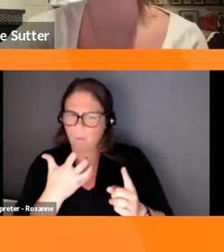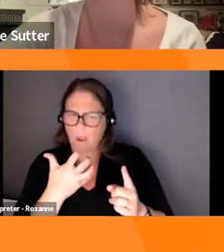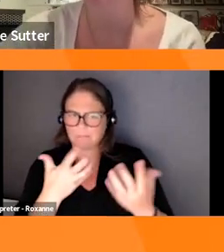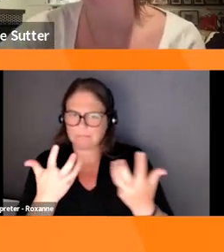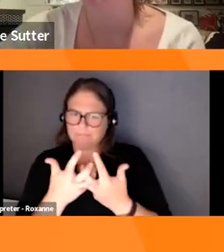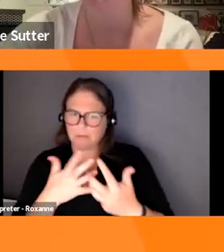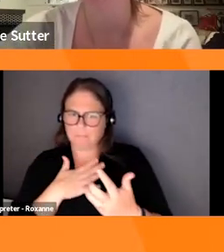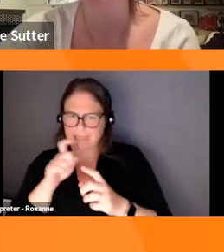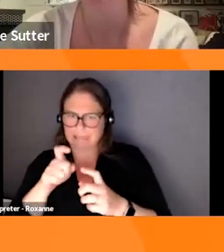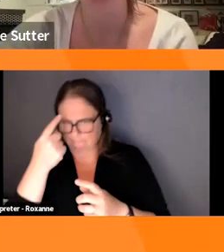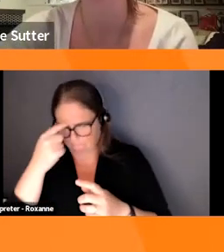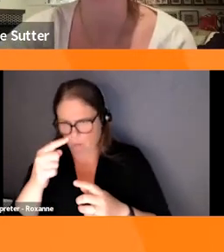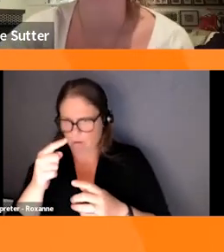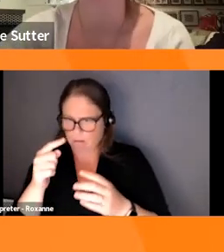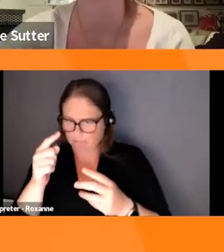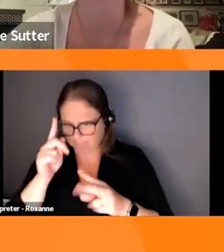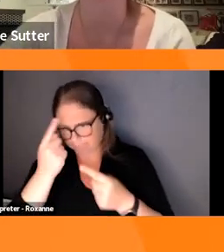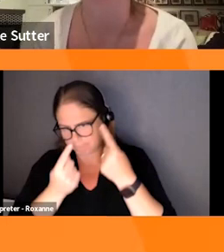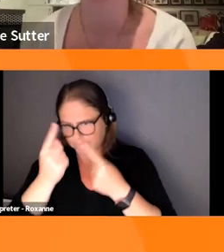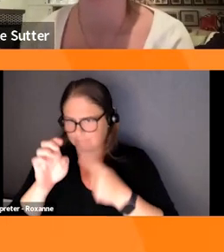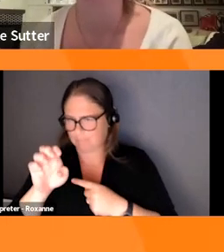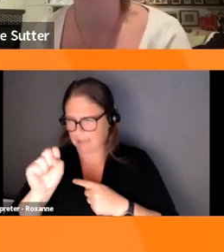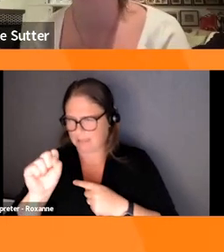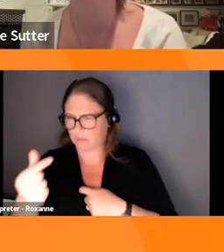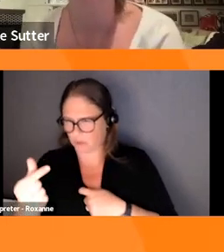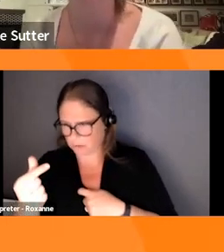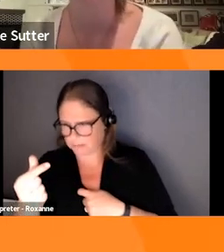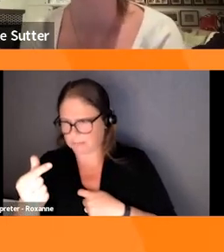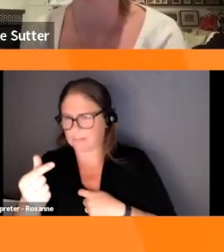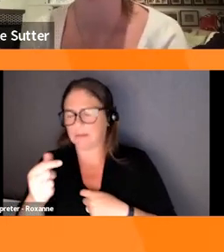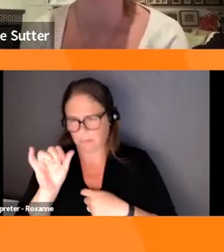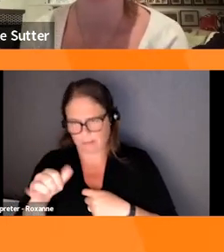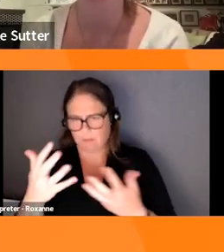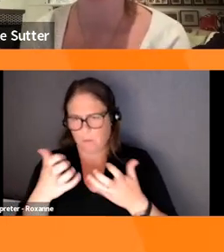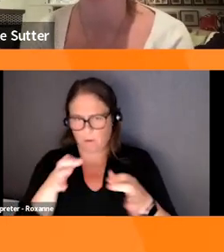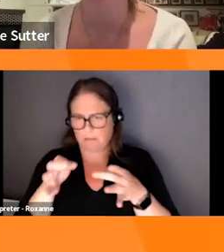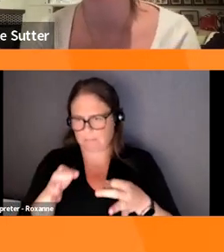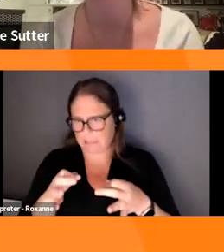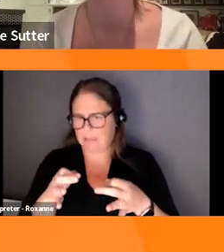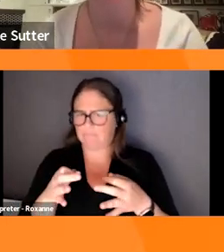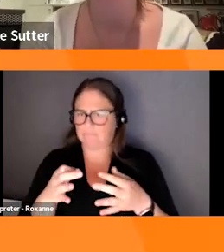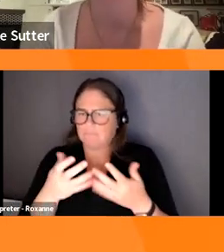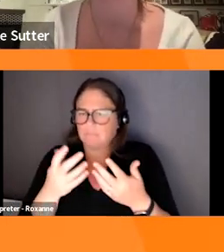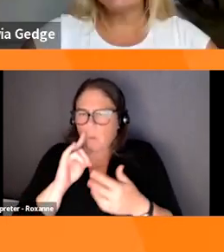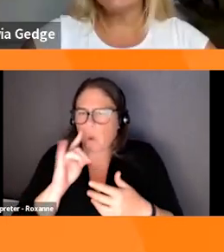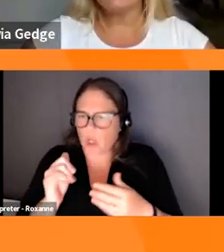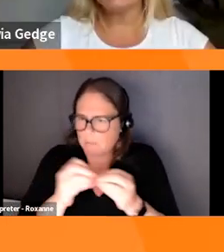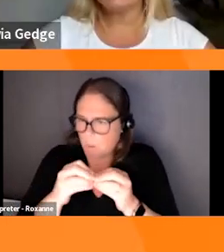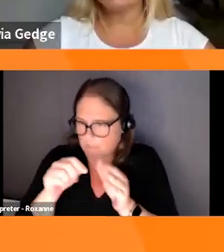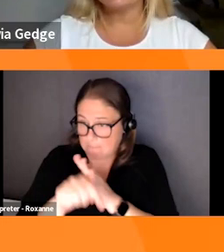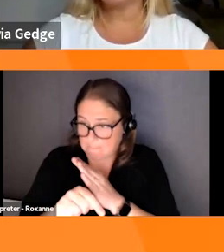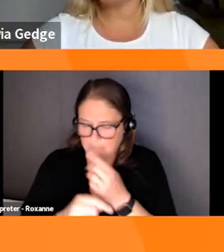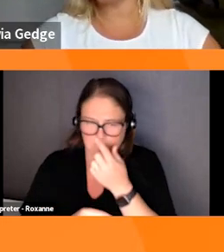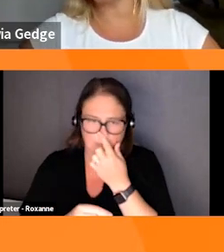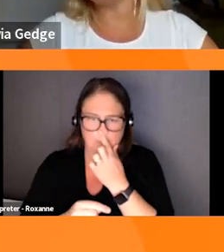And I'll pass it back to Sylvia now to go over the benefits of incorporating sustainable practices. So I saw the